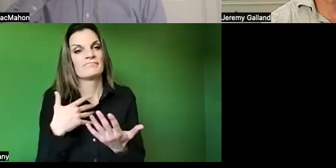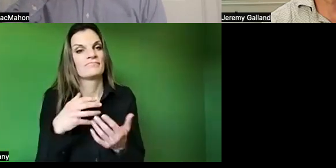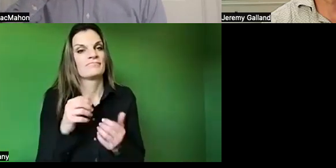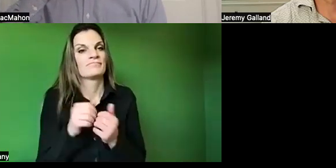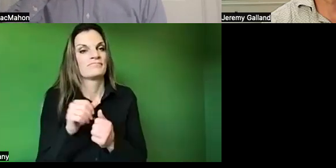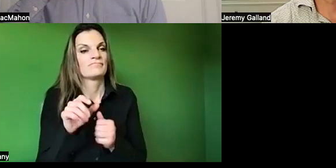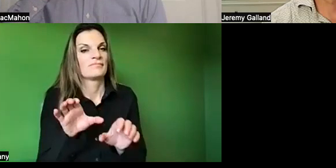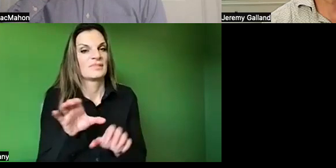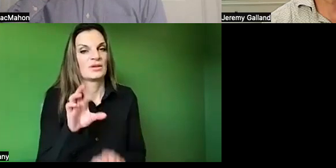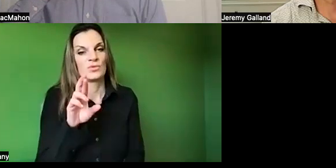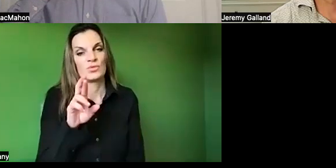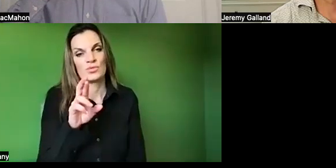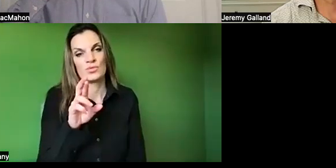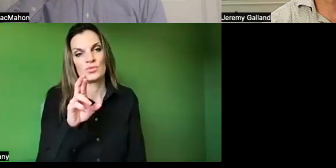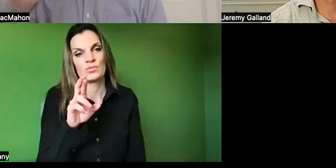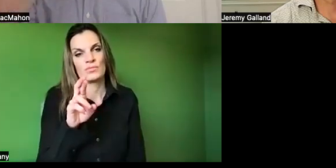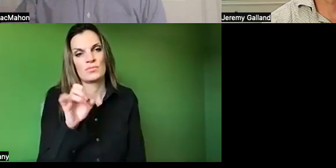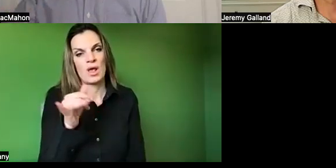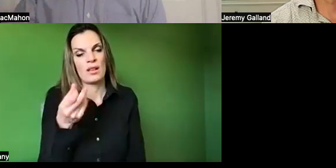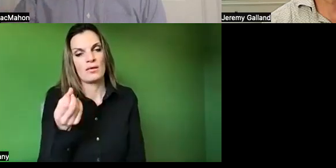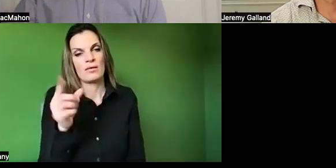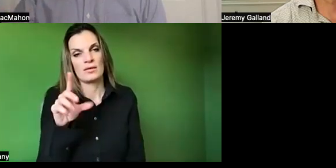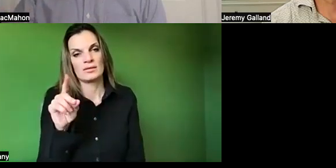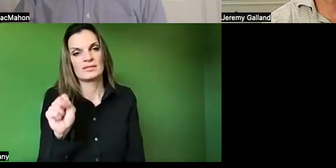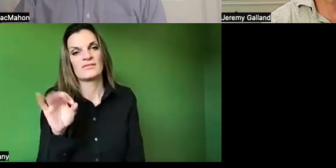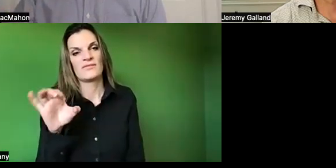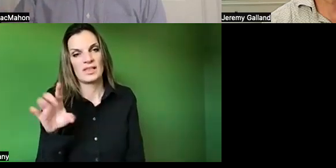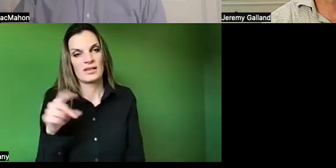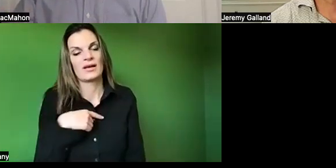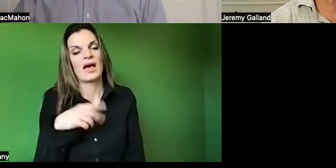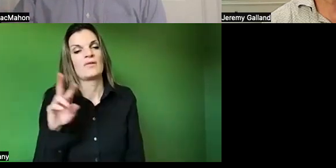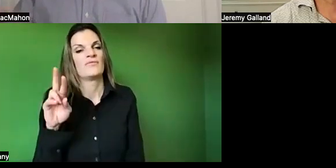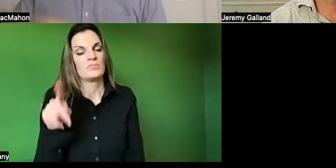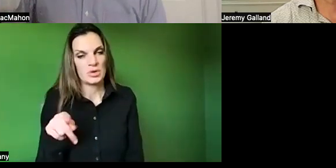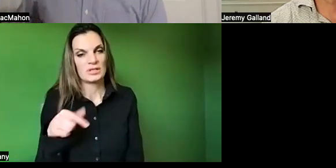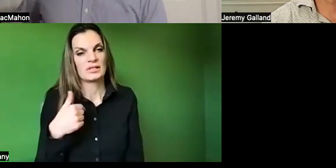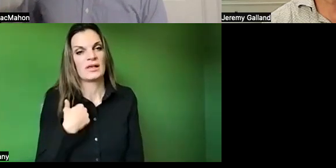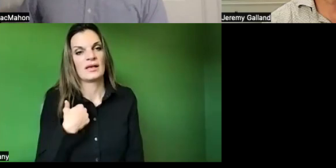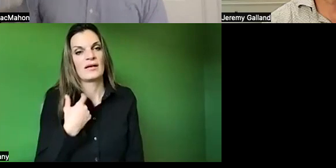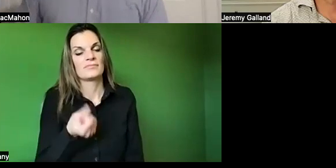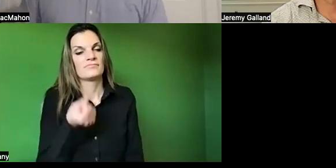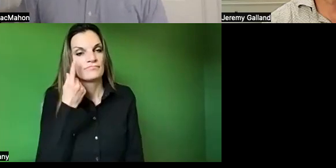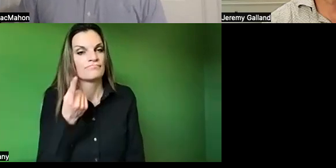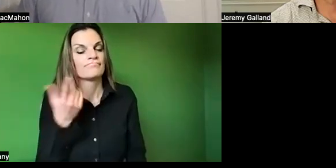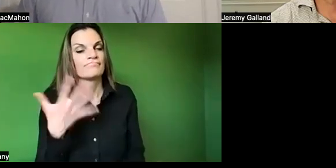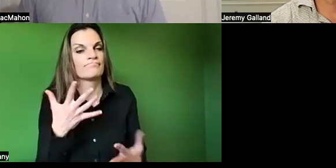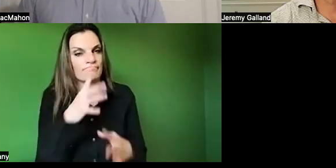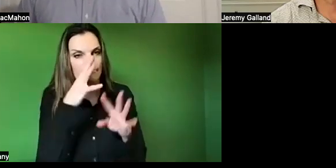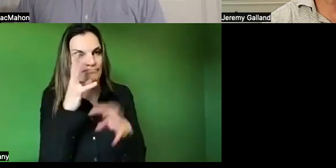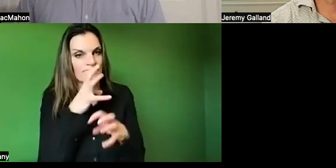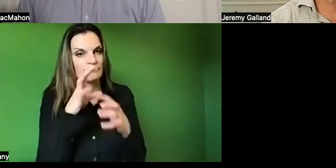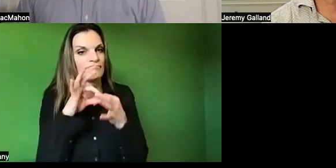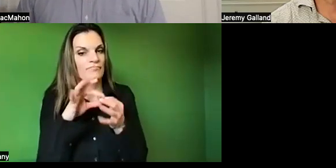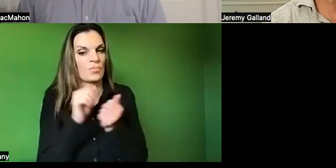Field, the school edition. I passed budgets and deadlines, and I really know the workings. I understand the complicated relationship between